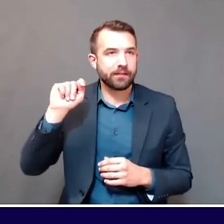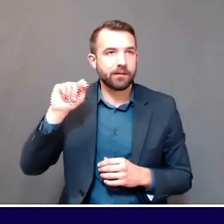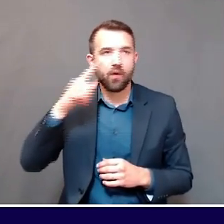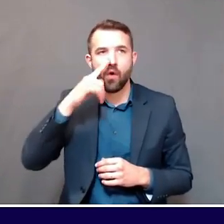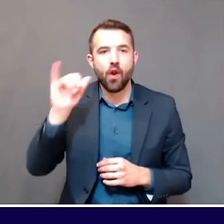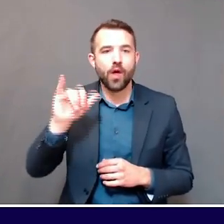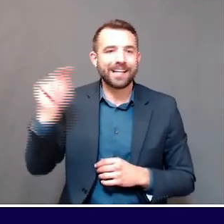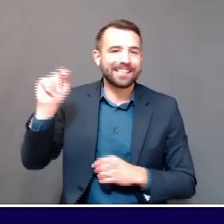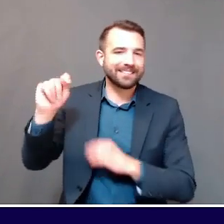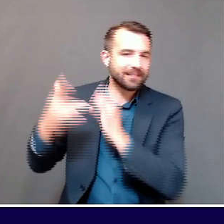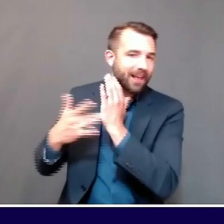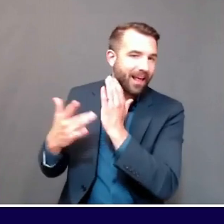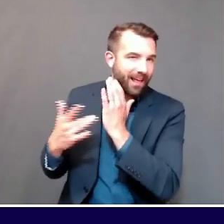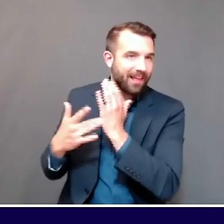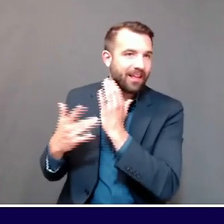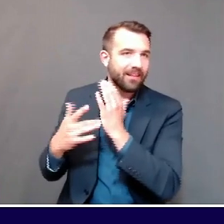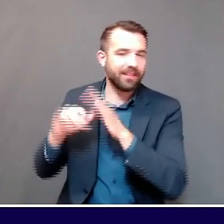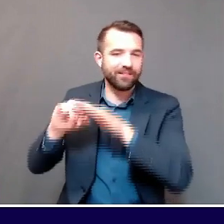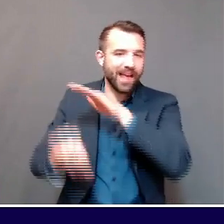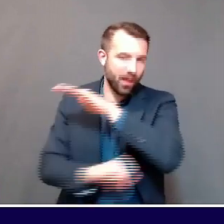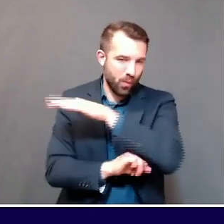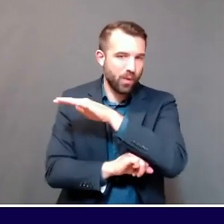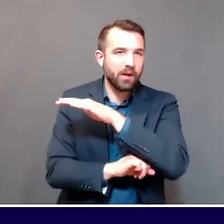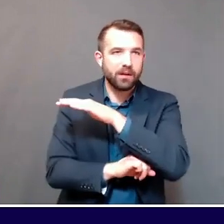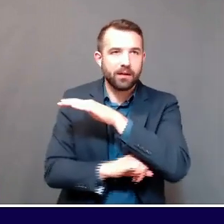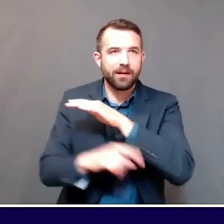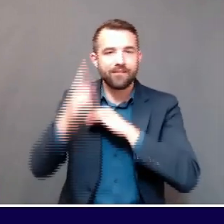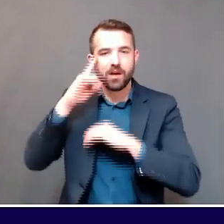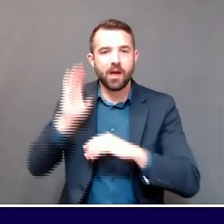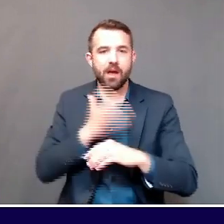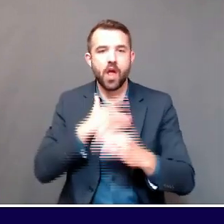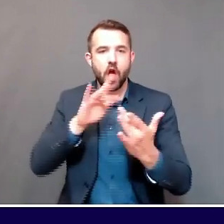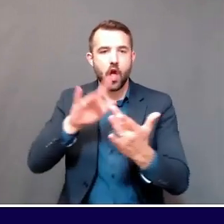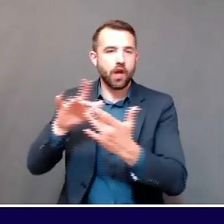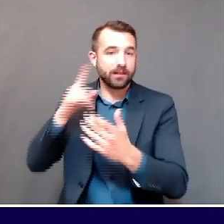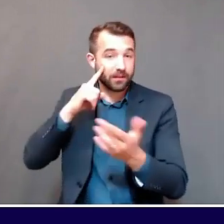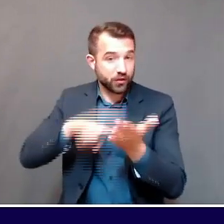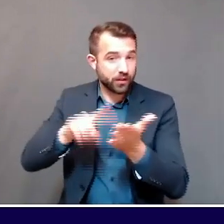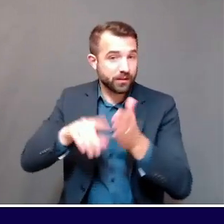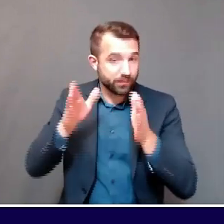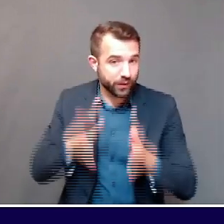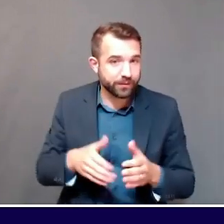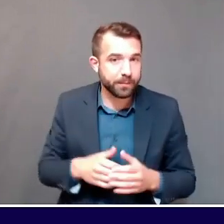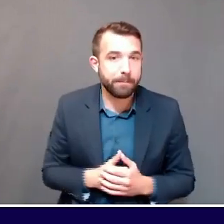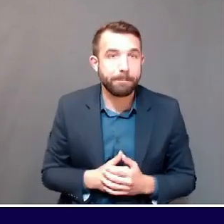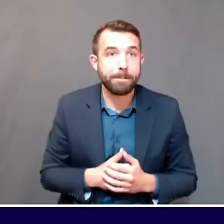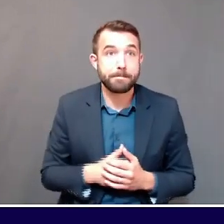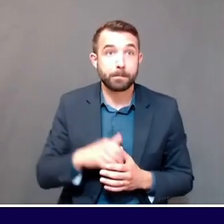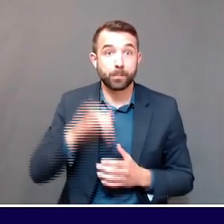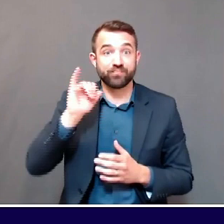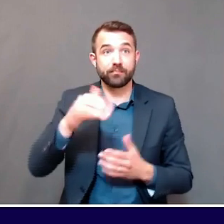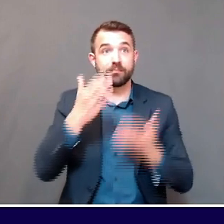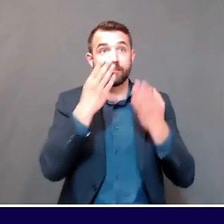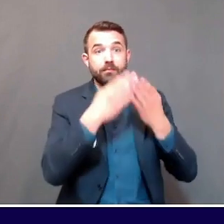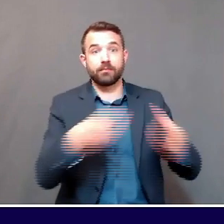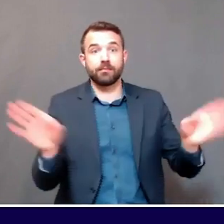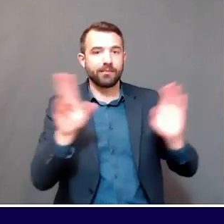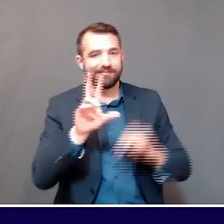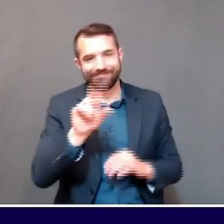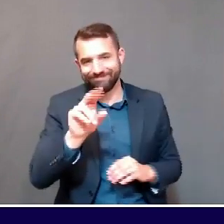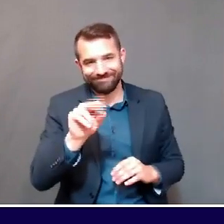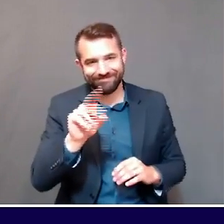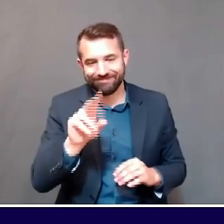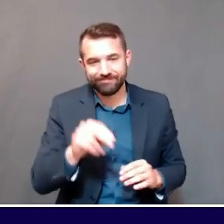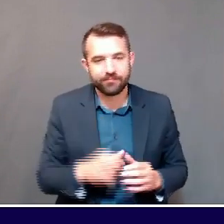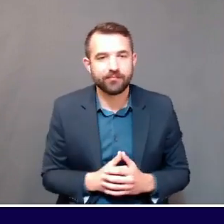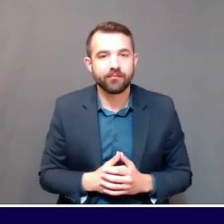work. And it's not so much something for the general public, but rather the way that someone becomes affiliated